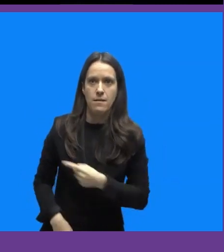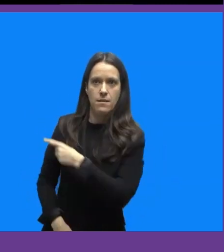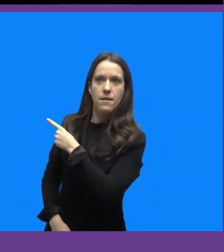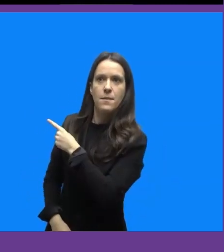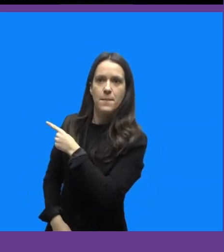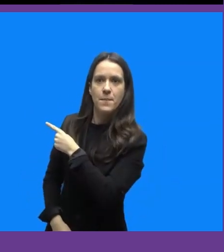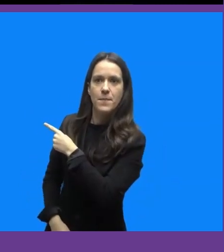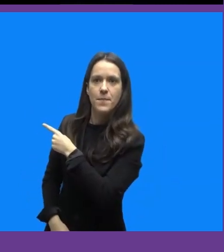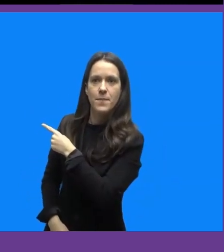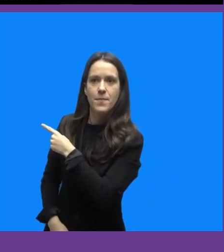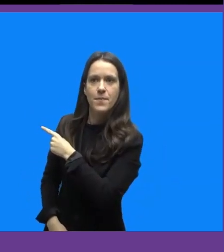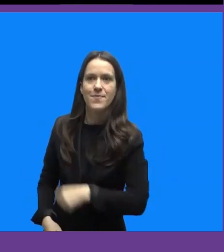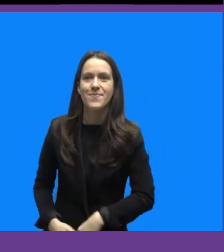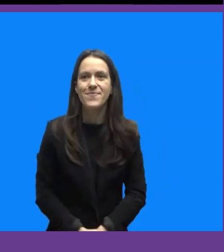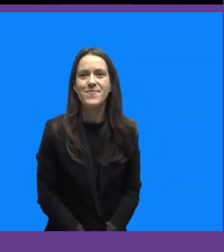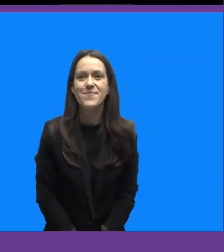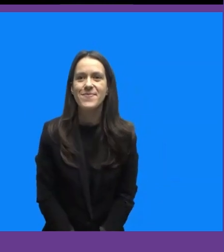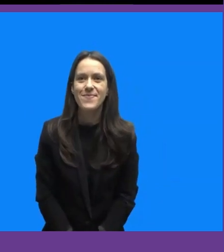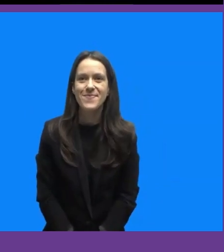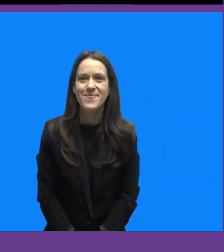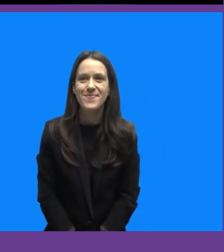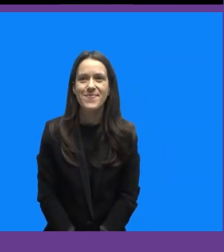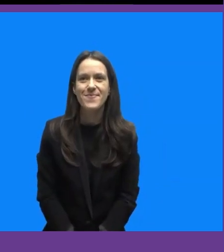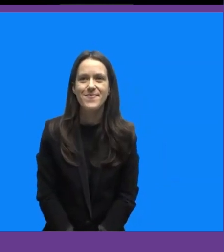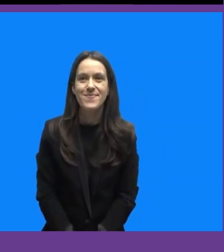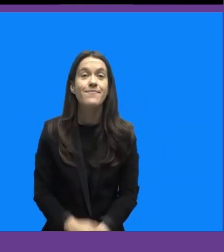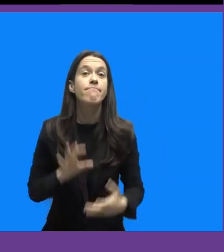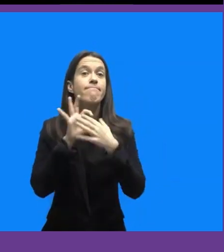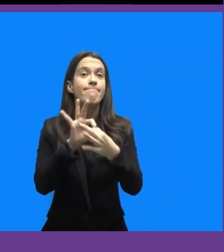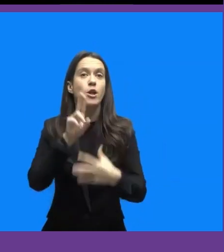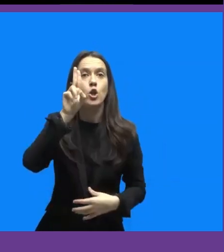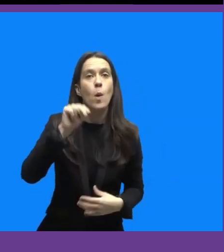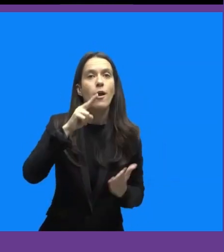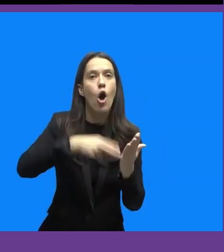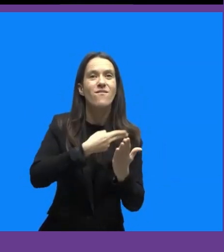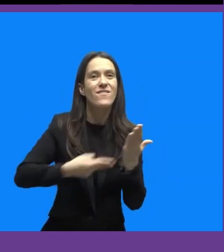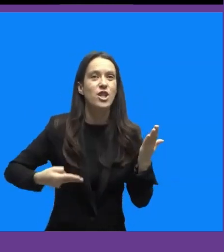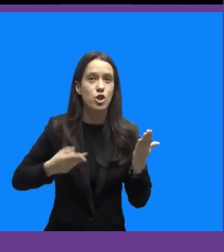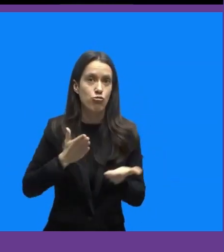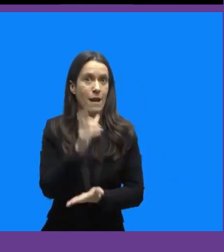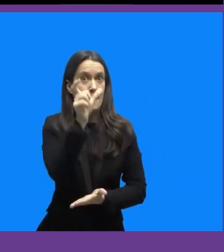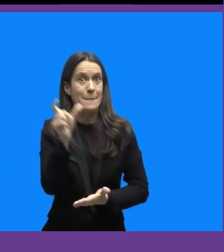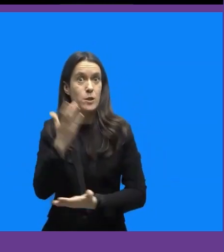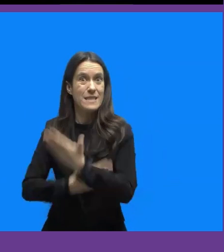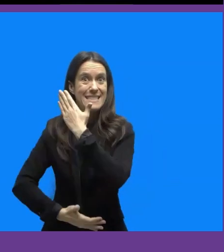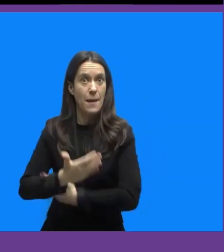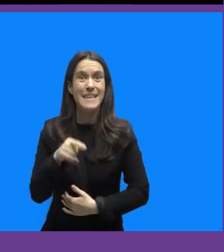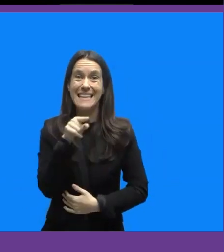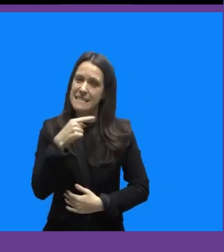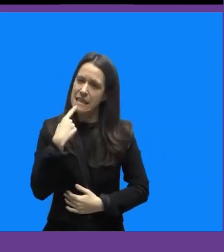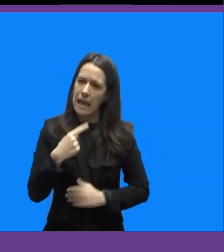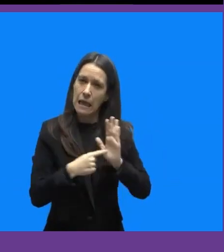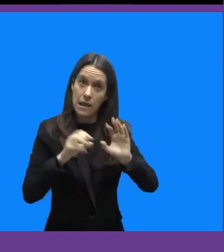Back again. So again, just relating it to the UN Convention on the Rights of Persons with Disabilities, clearly states